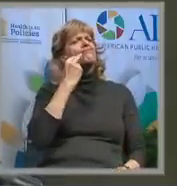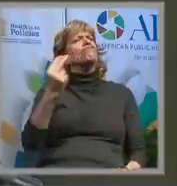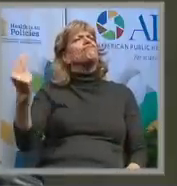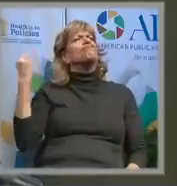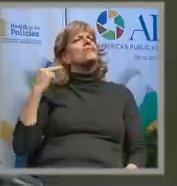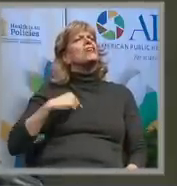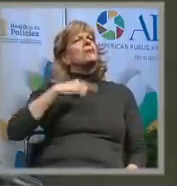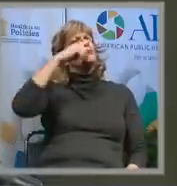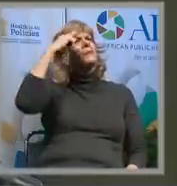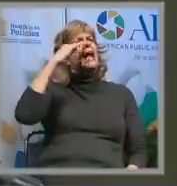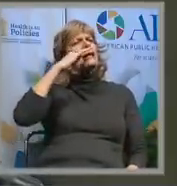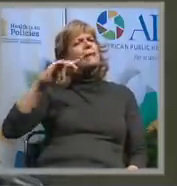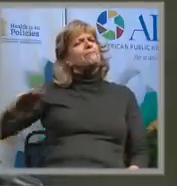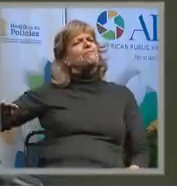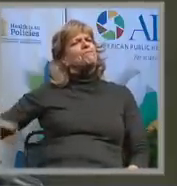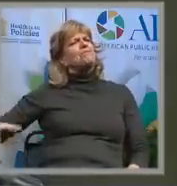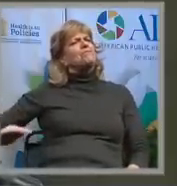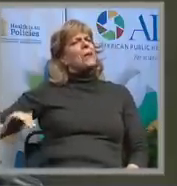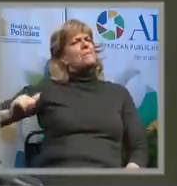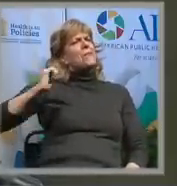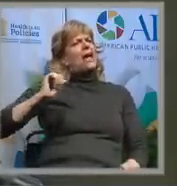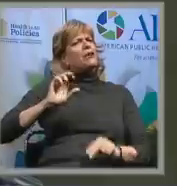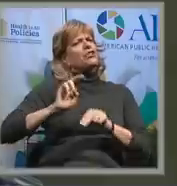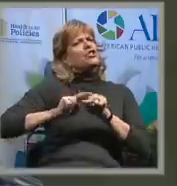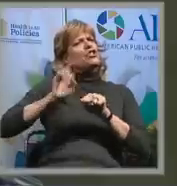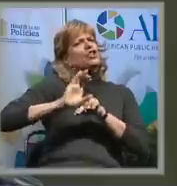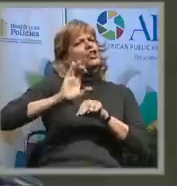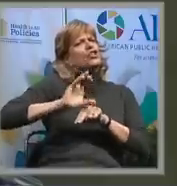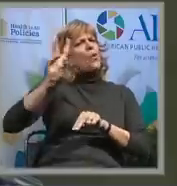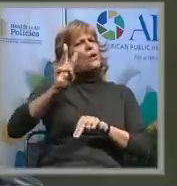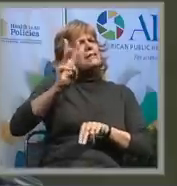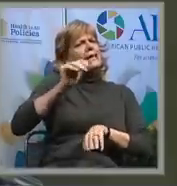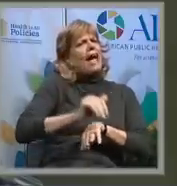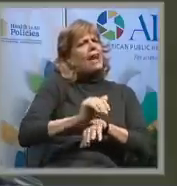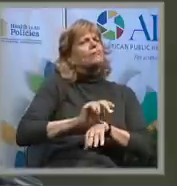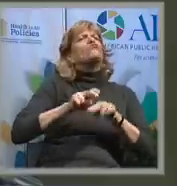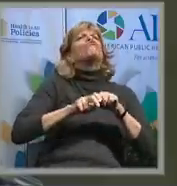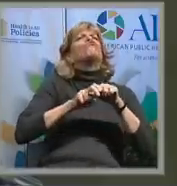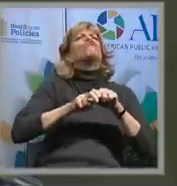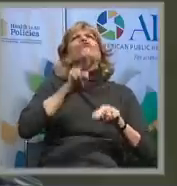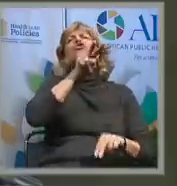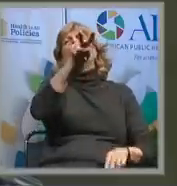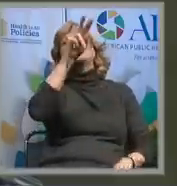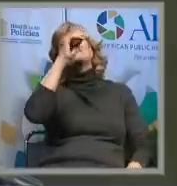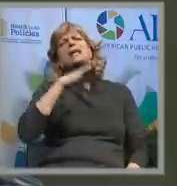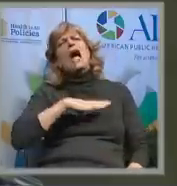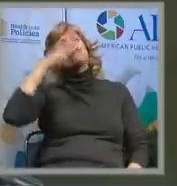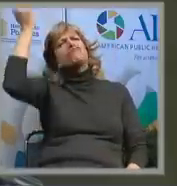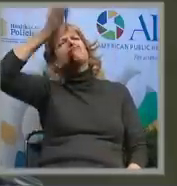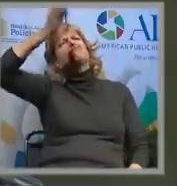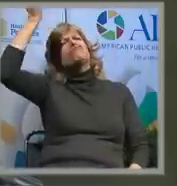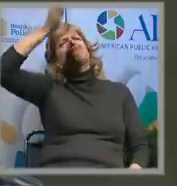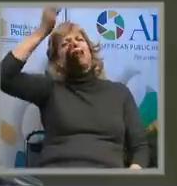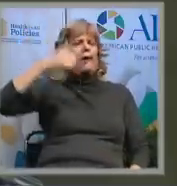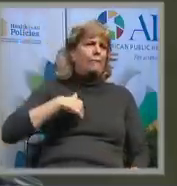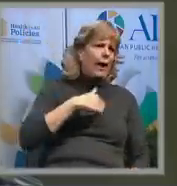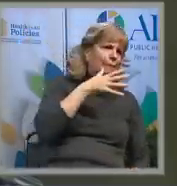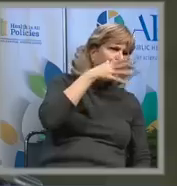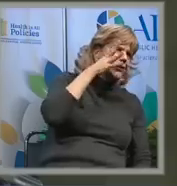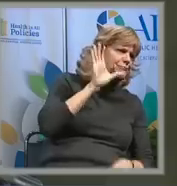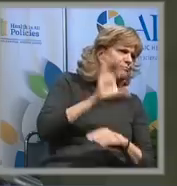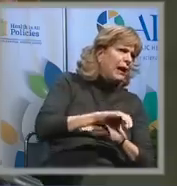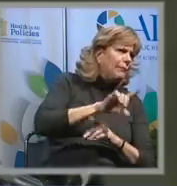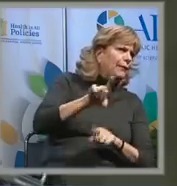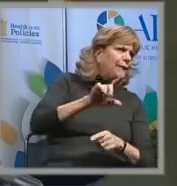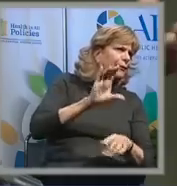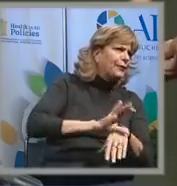of the church one day in the Wednesday night, looking at this guy who's talking there because my parents made me go to church in